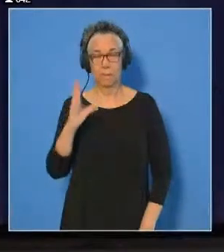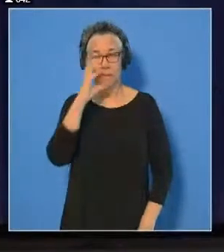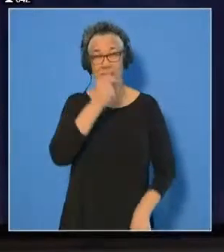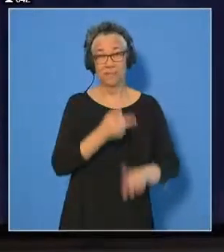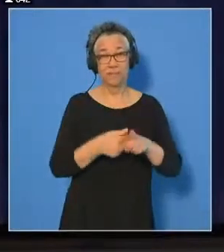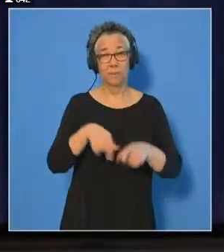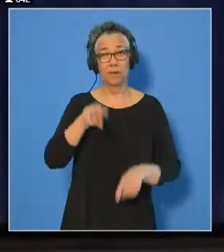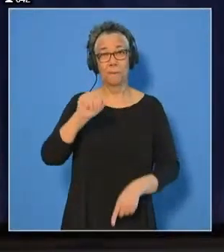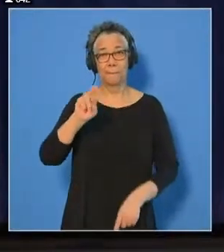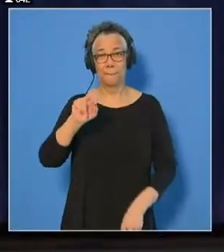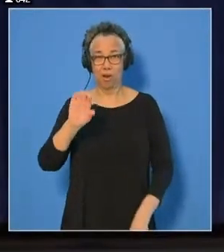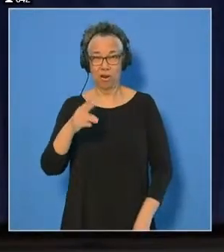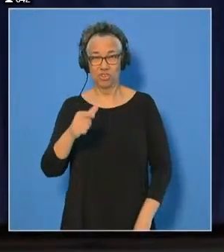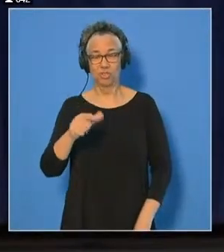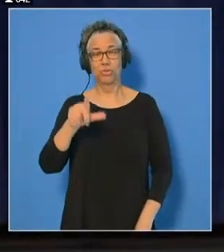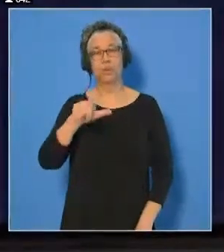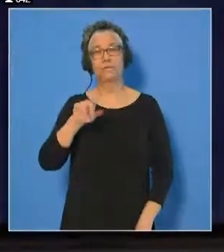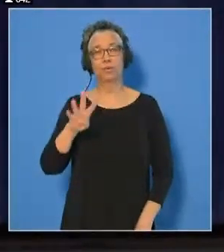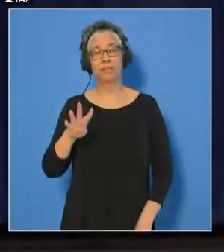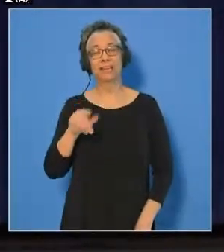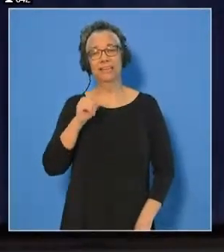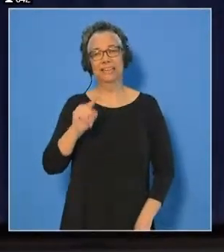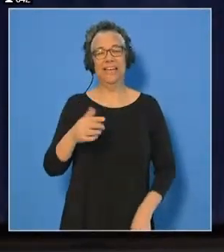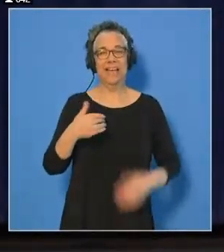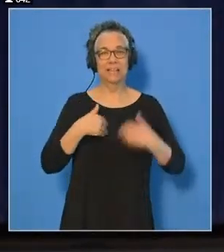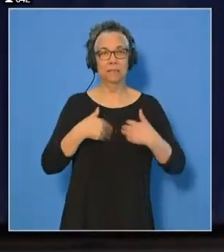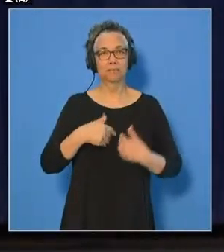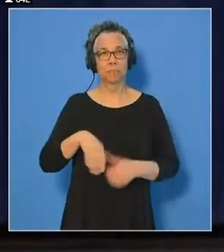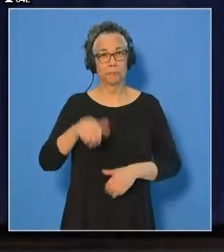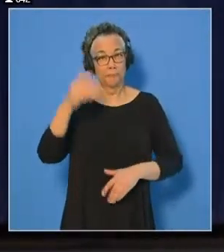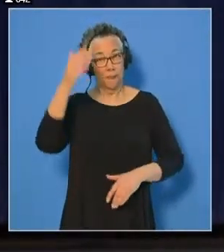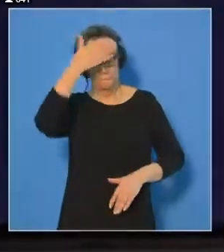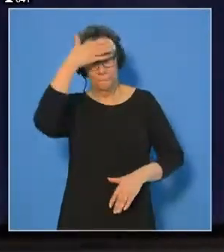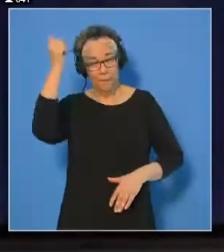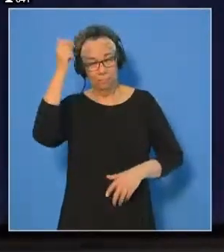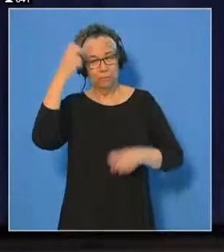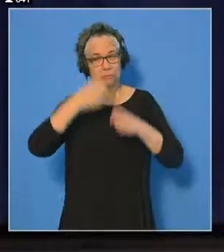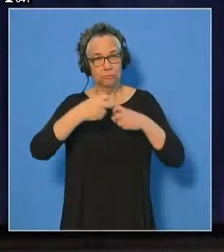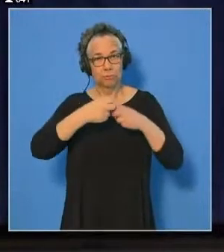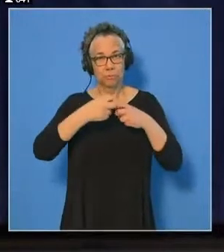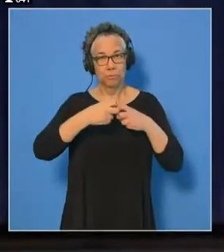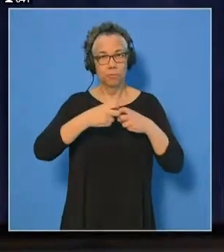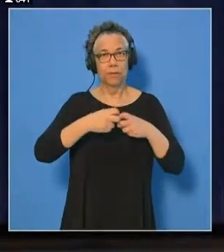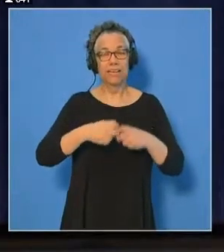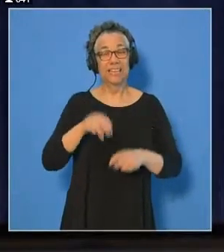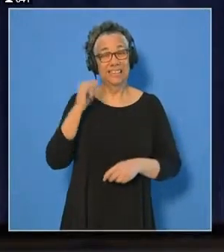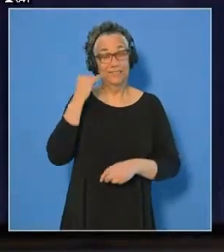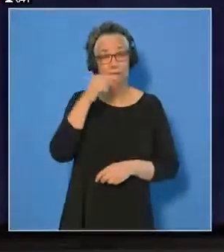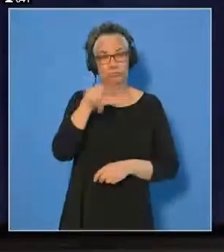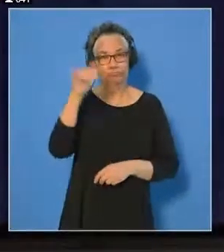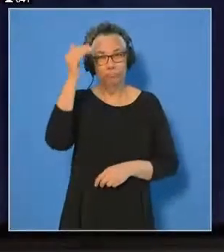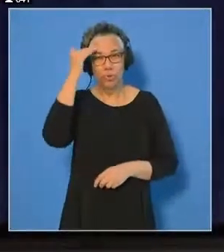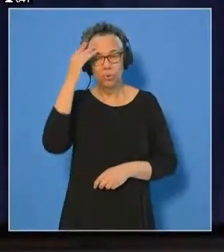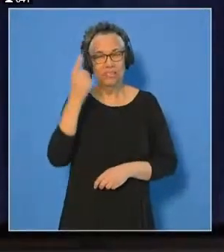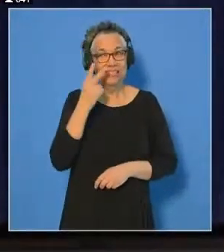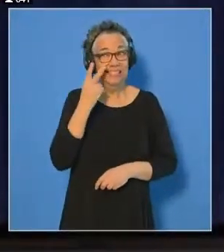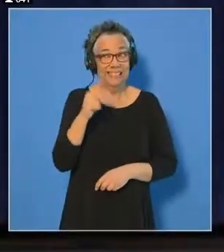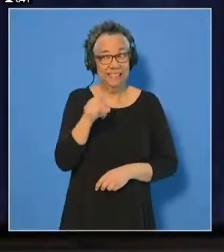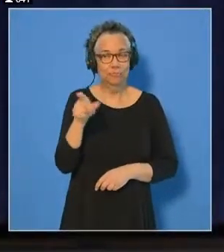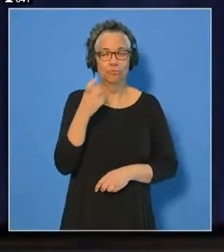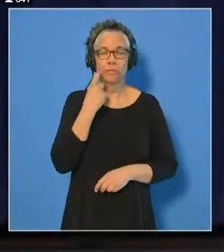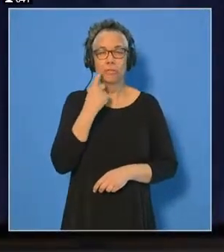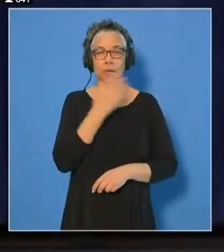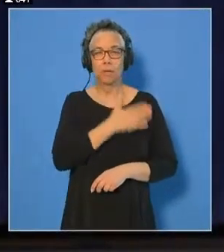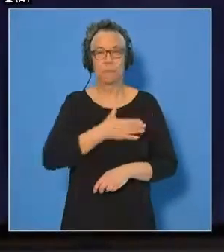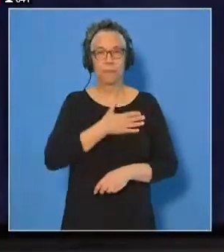from Alzheimer's and he is the father of 4. If anyone knows where Mr. Douglas is, or if anyone has seen him recently, please